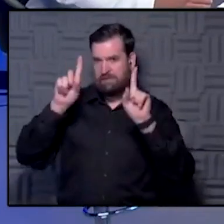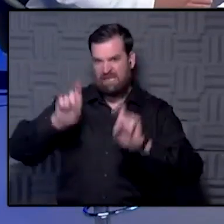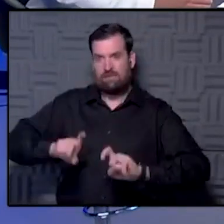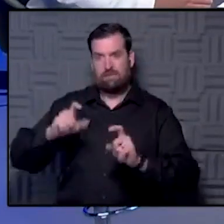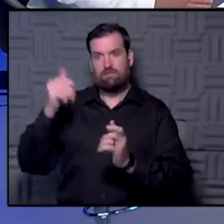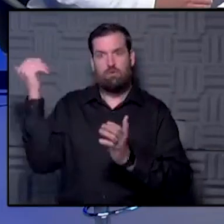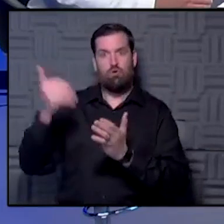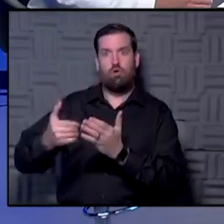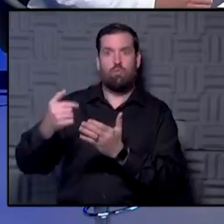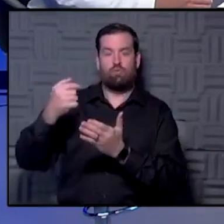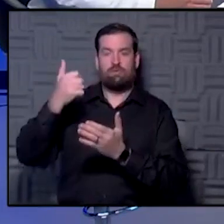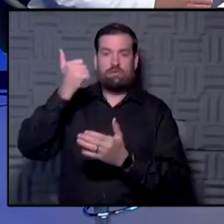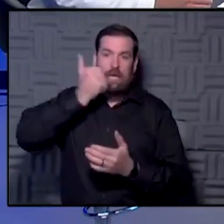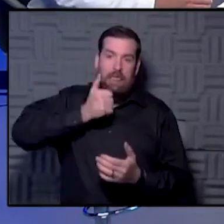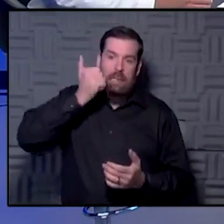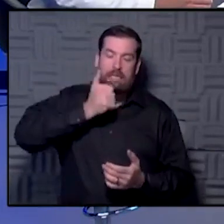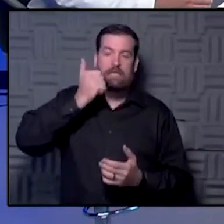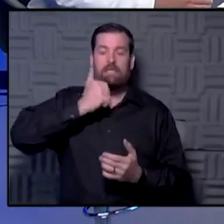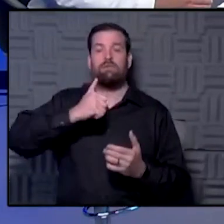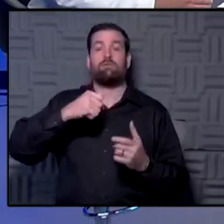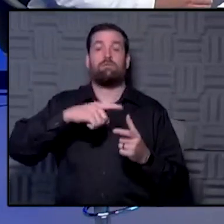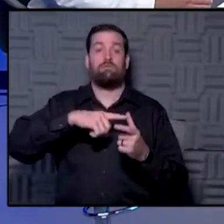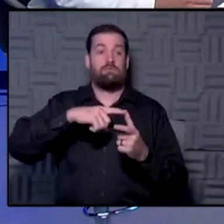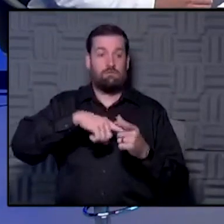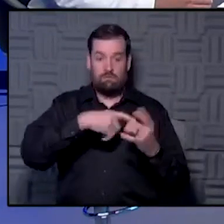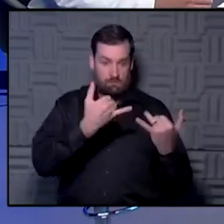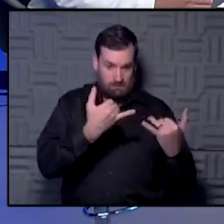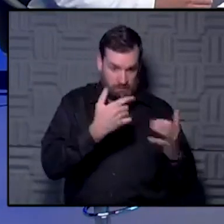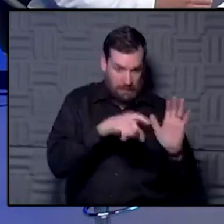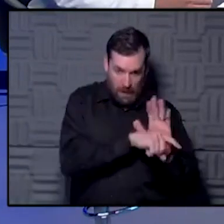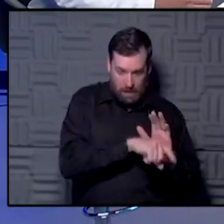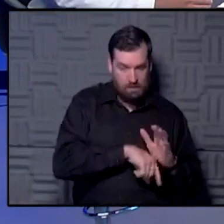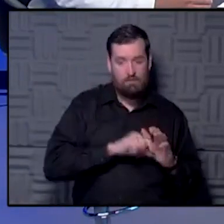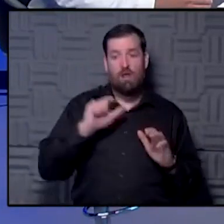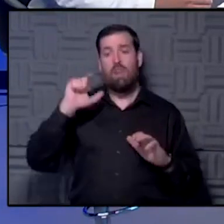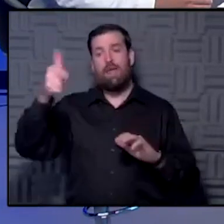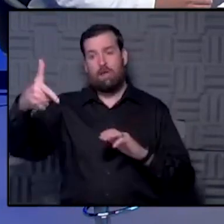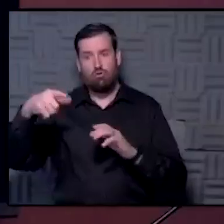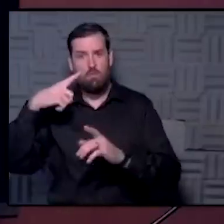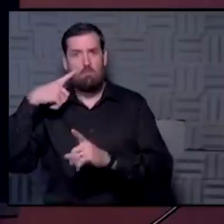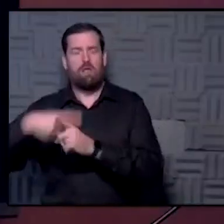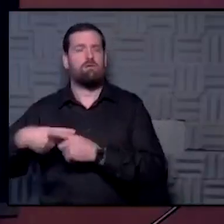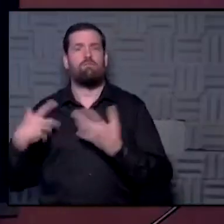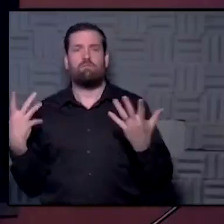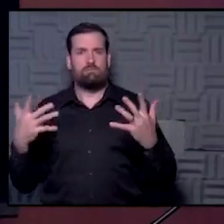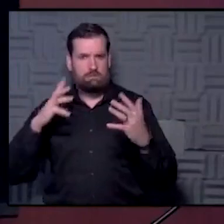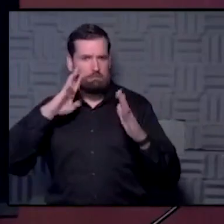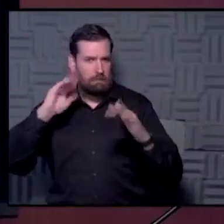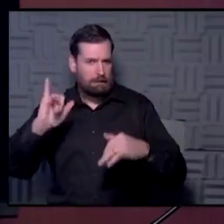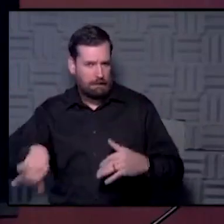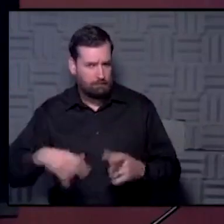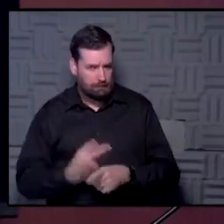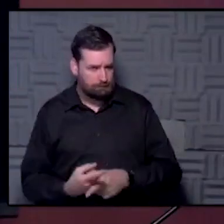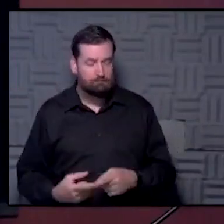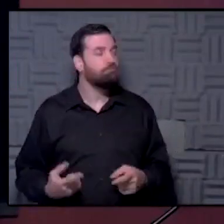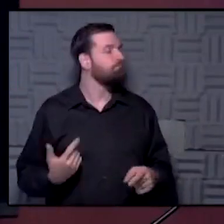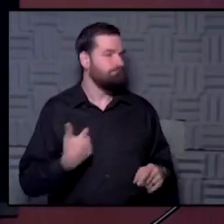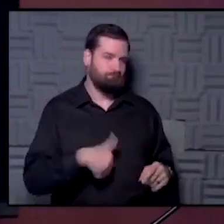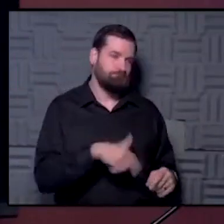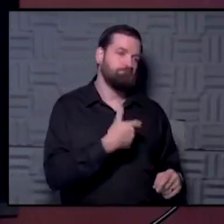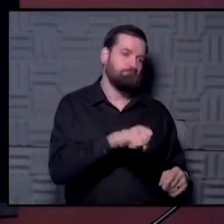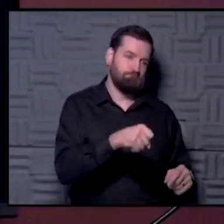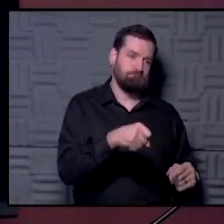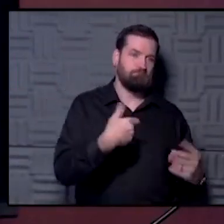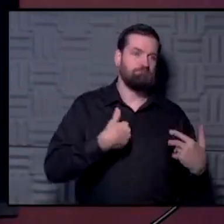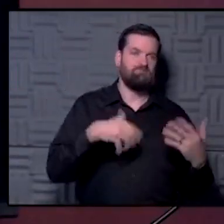mean, you get tested at one point and you're negative. You're tested later in the day and you're positive. Of course, that's what we would expect to have happen. Yeah, so we've sort of shared this